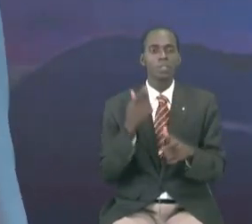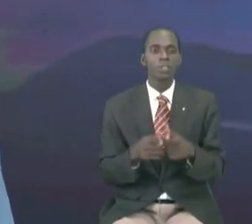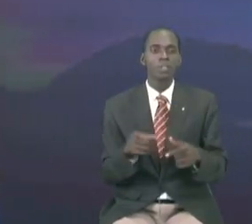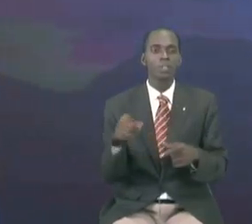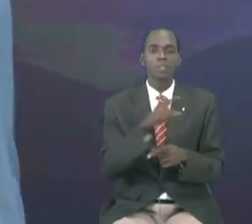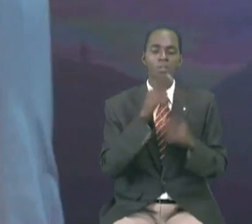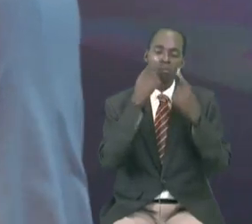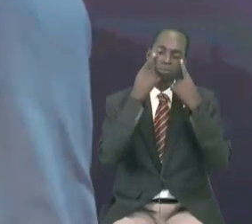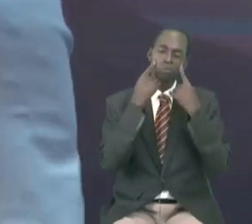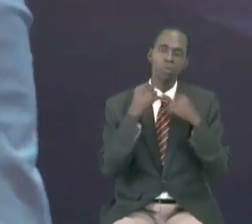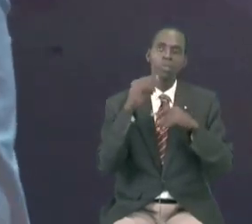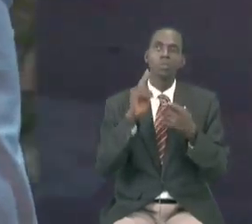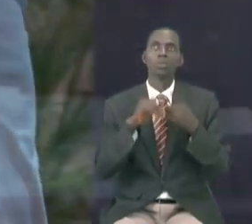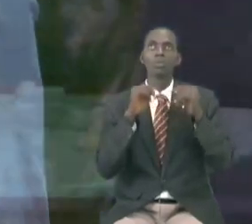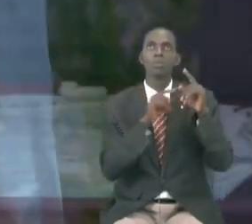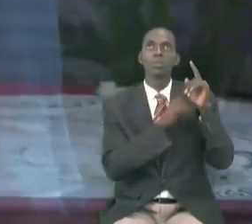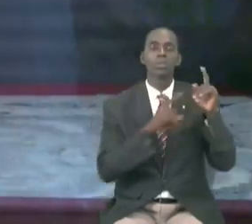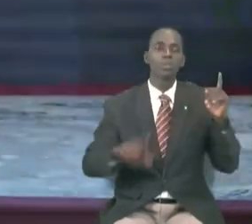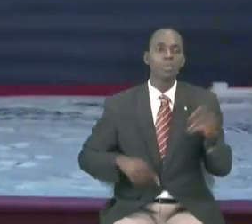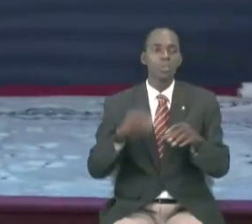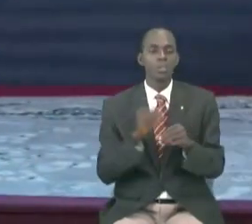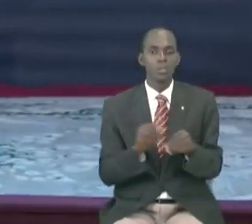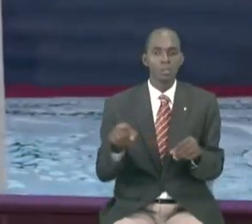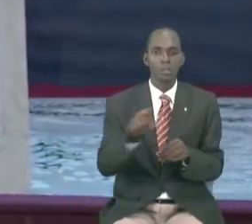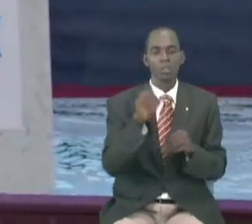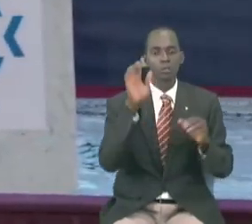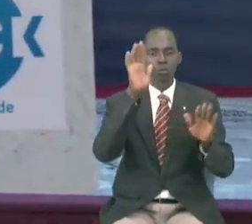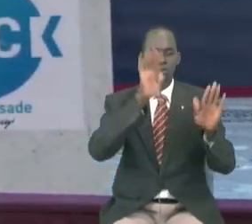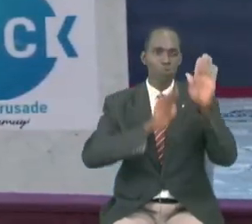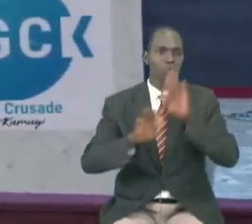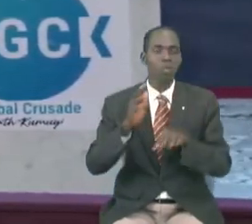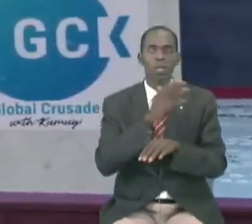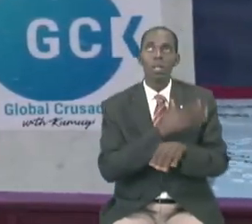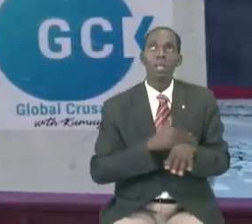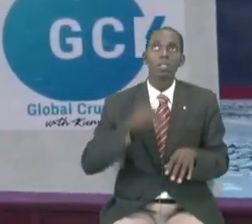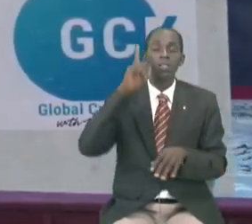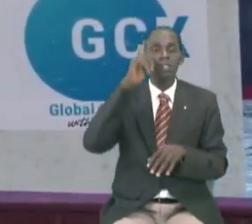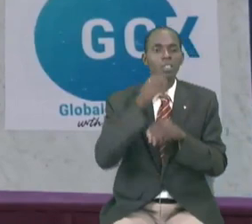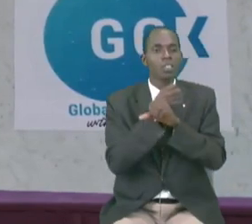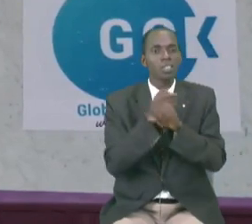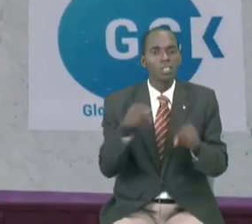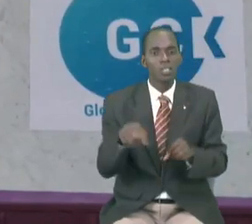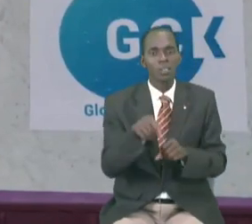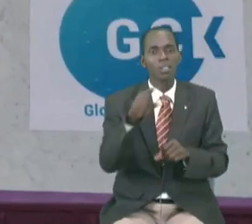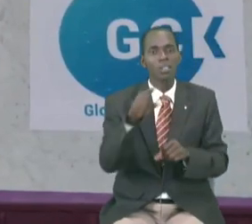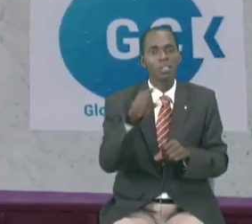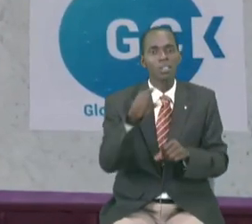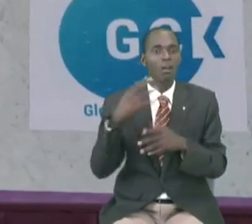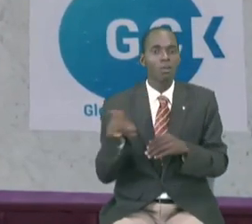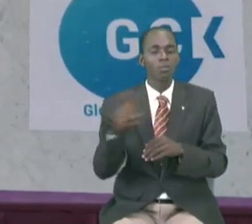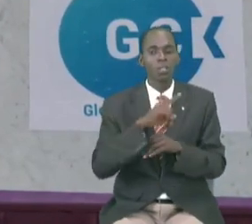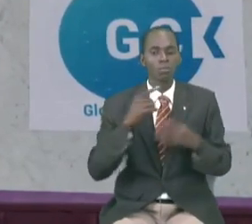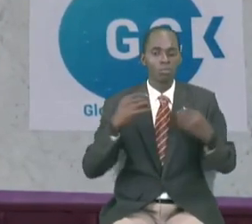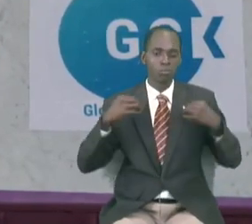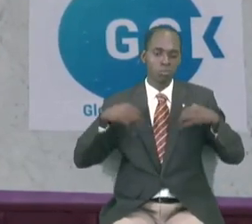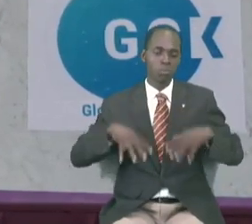out of their distresses. We pray in the time of affliction, and if we join repentance